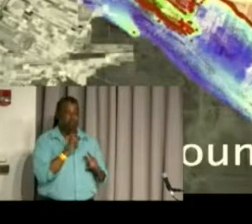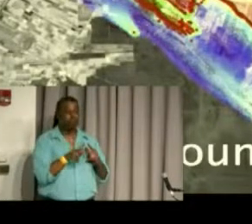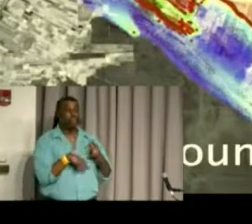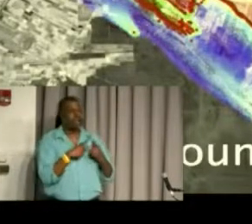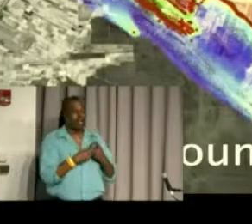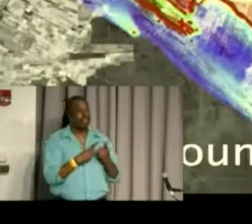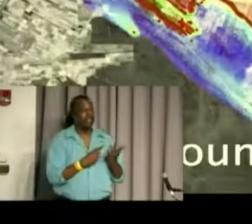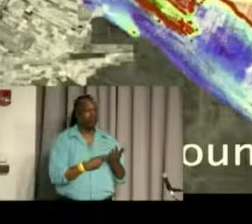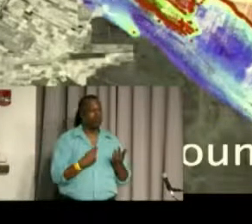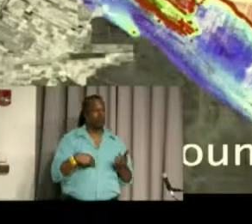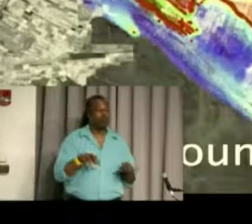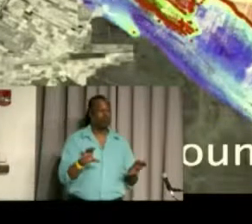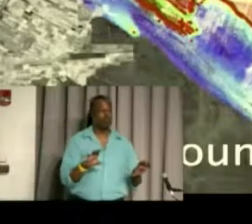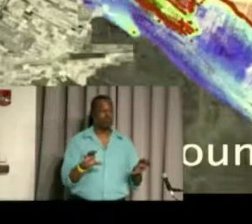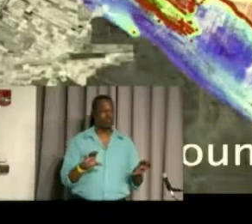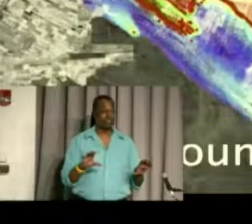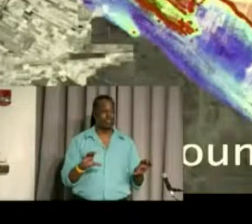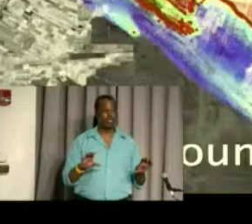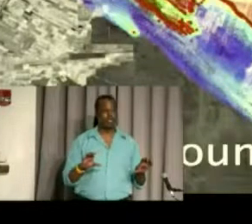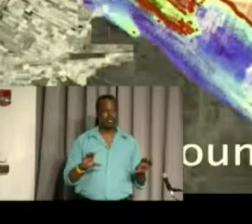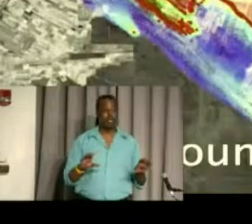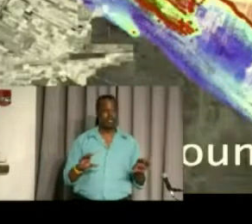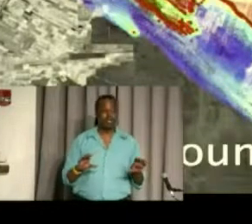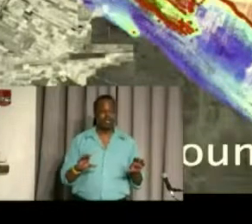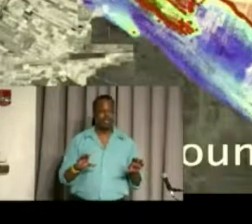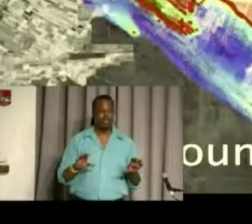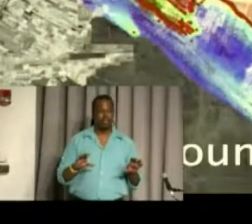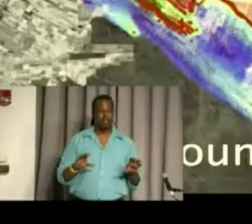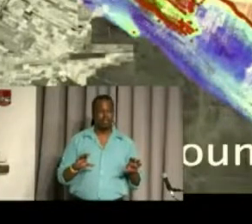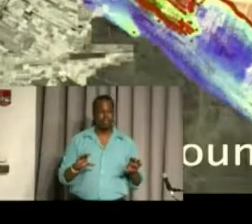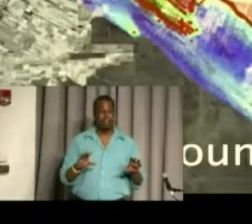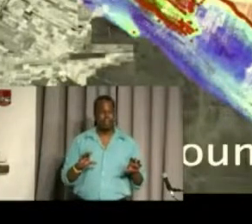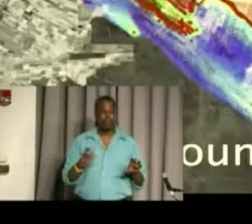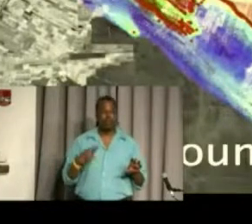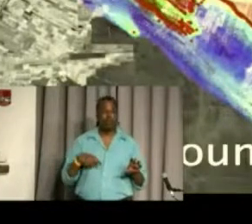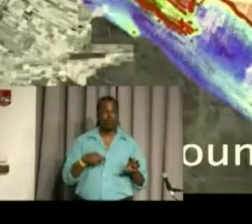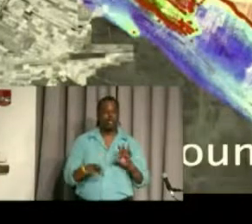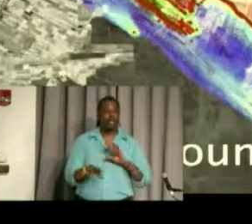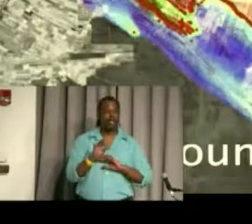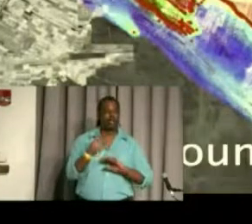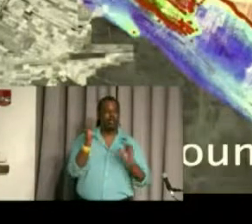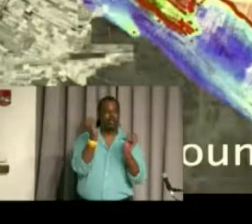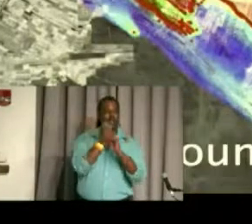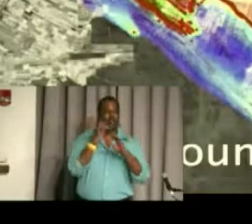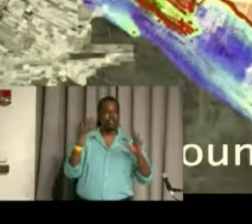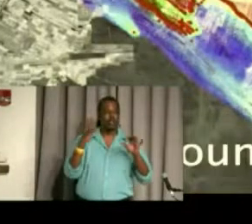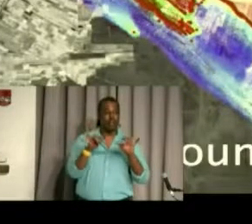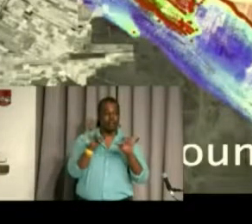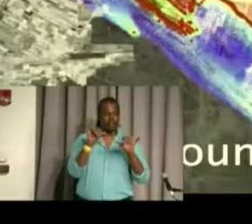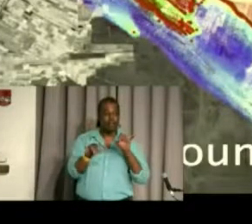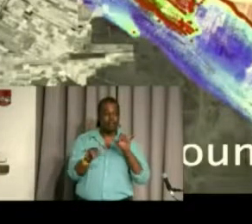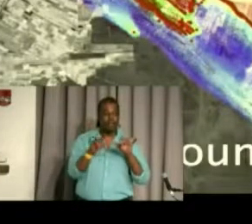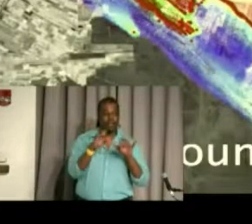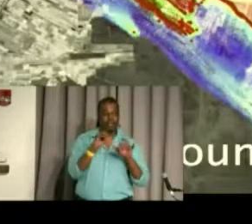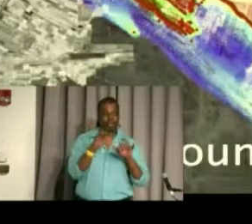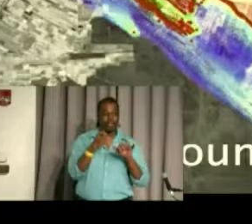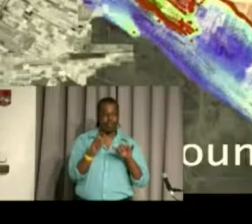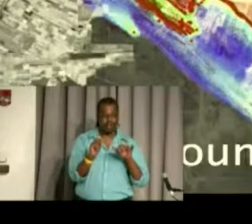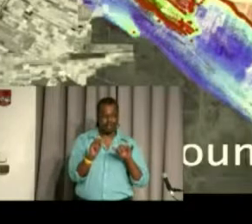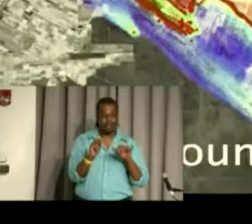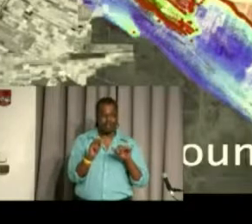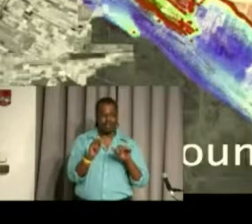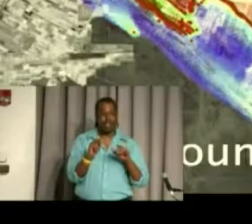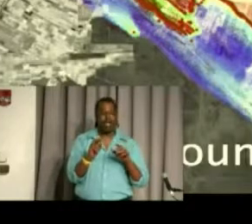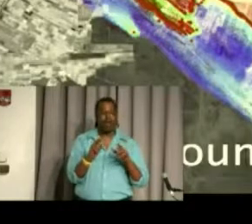to basically, so we chose to visualize permitted emissions so that we could take into account